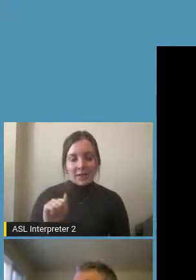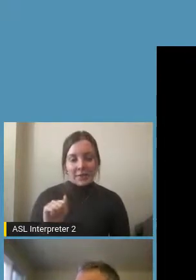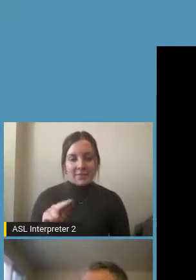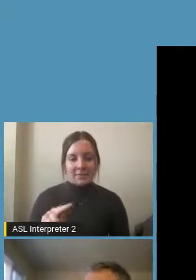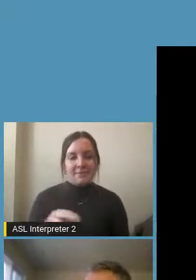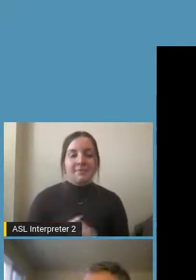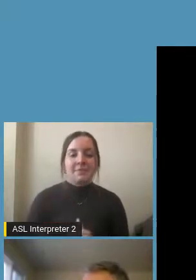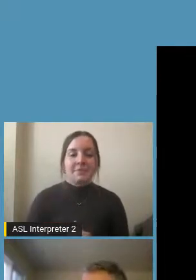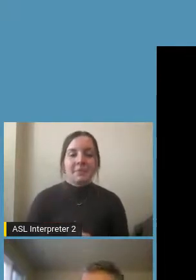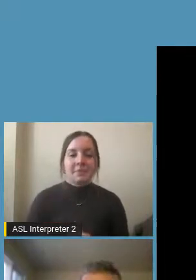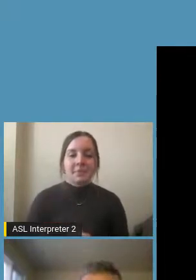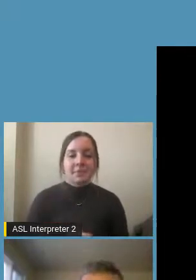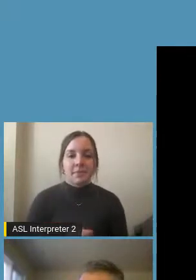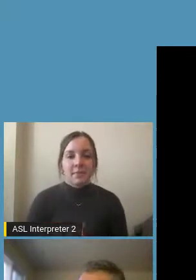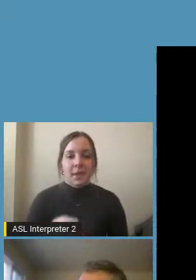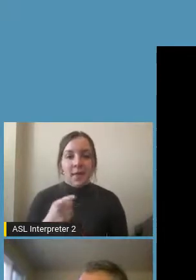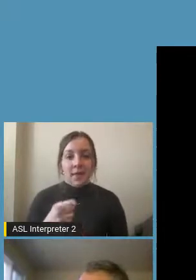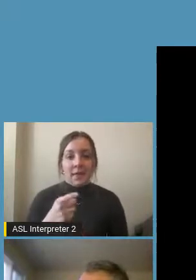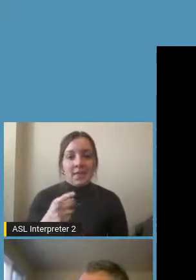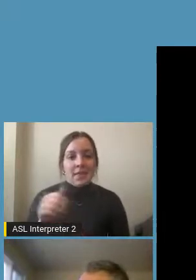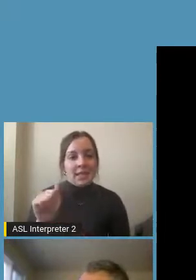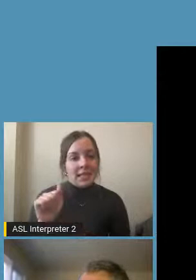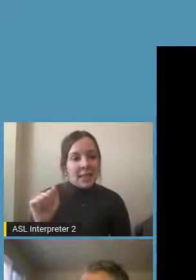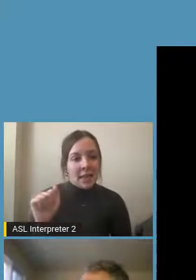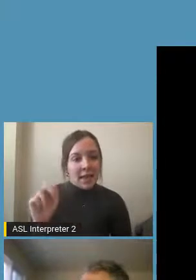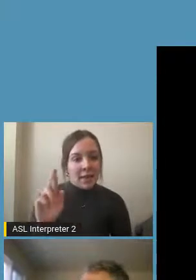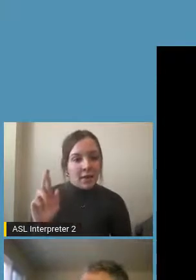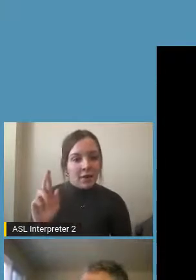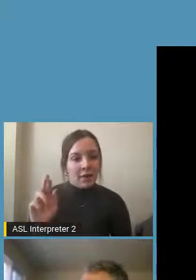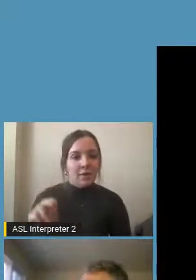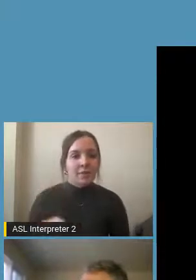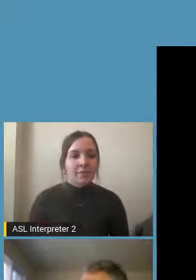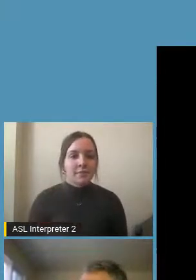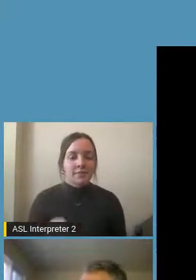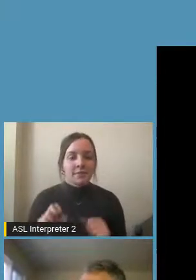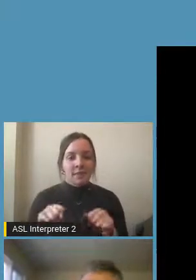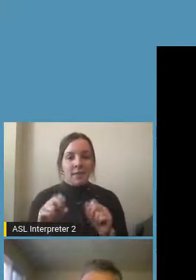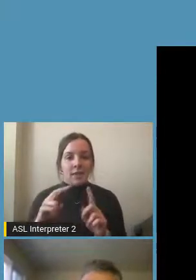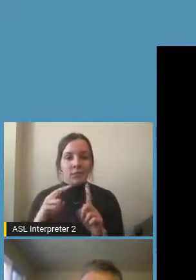augmented reality. This is not this the